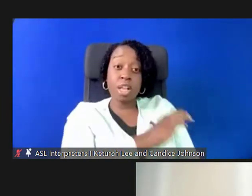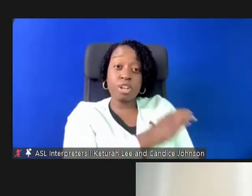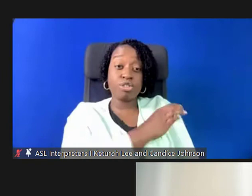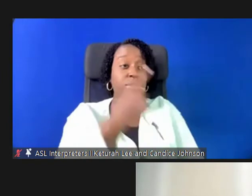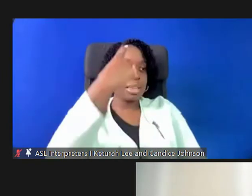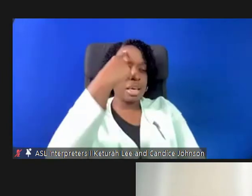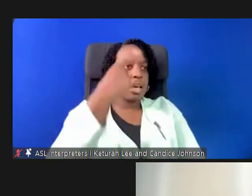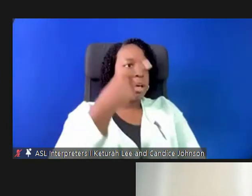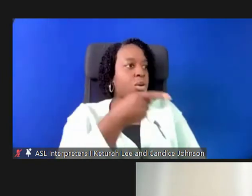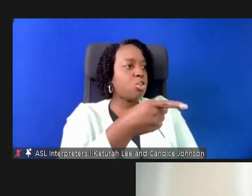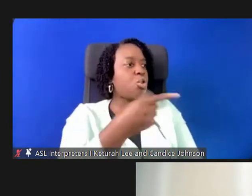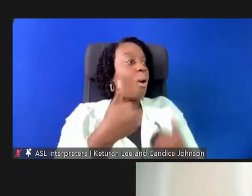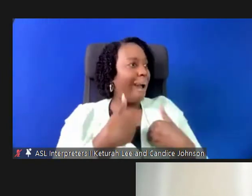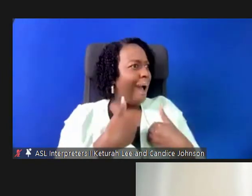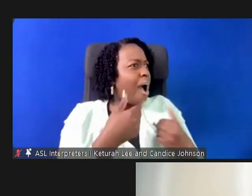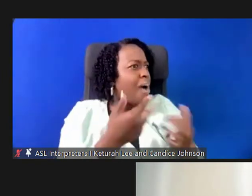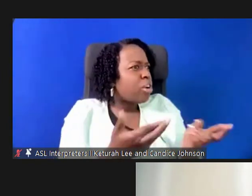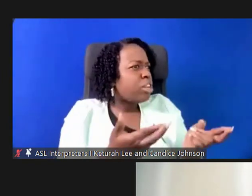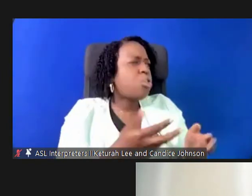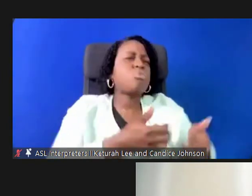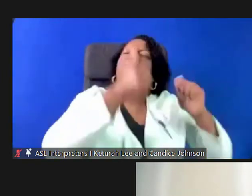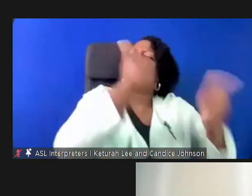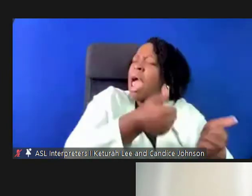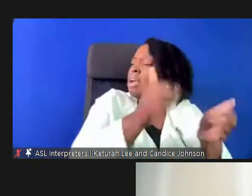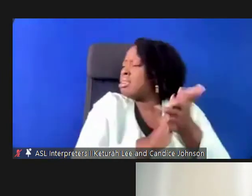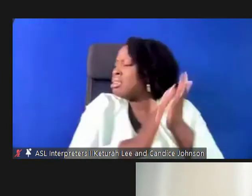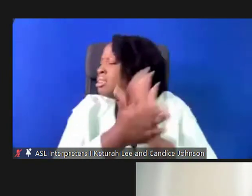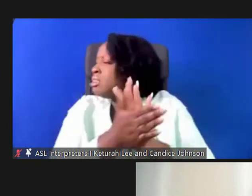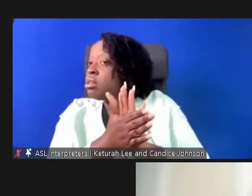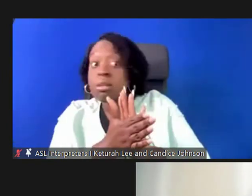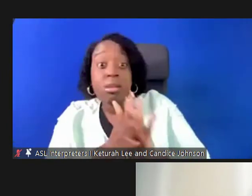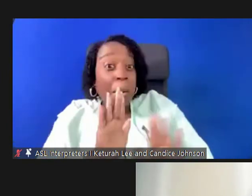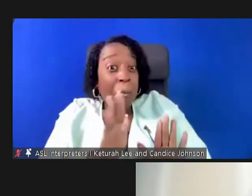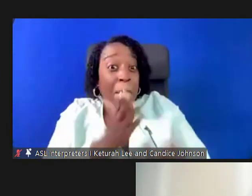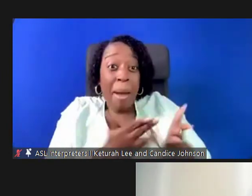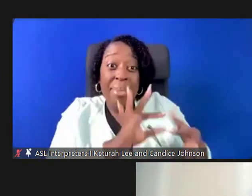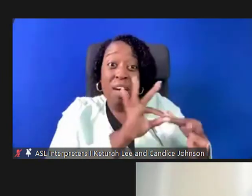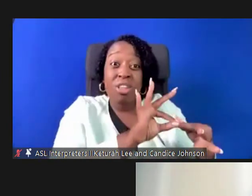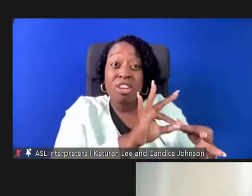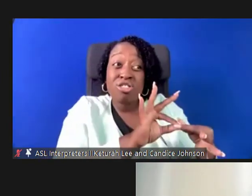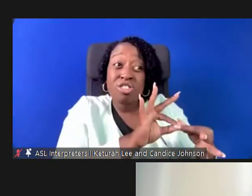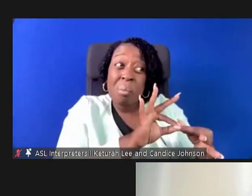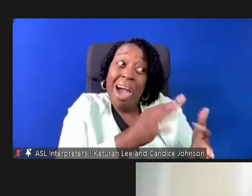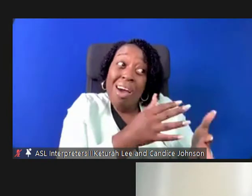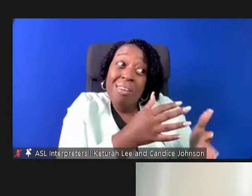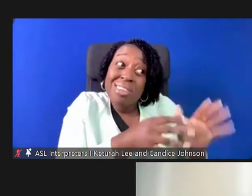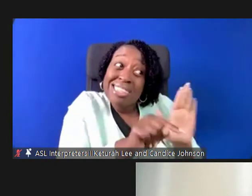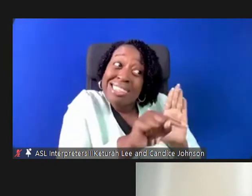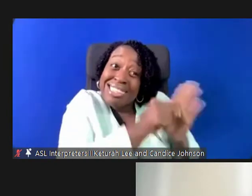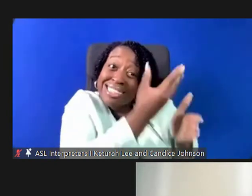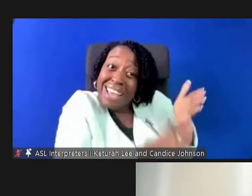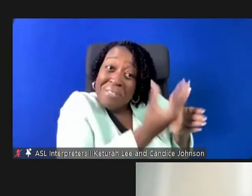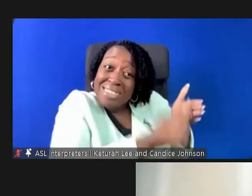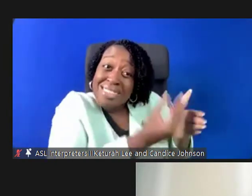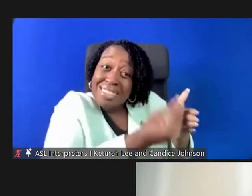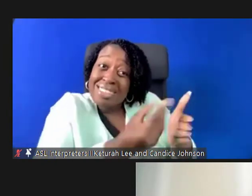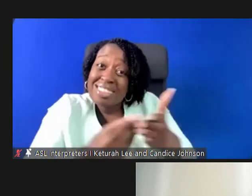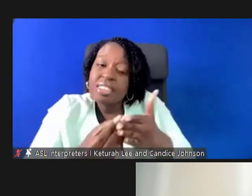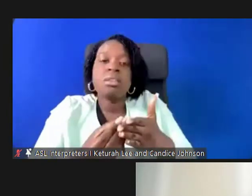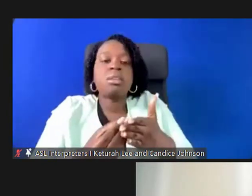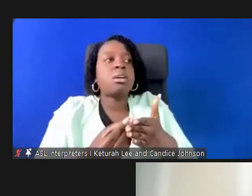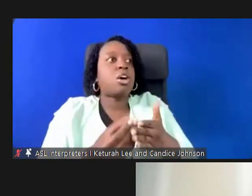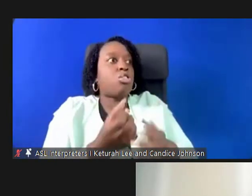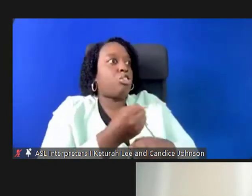has a real resource in that area, but there might be deficits in other parts, and that cause us to then